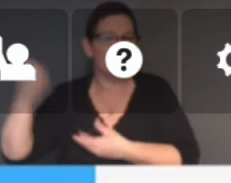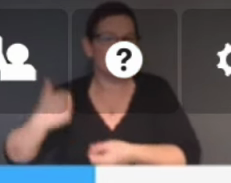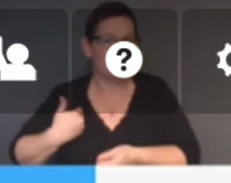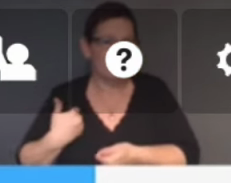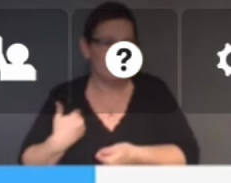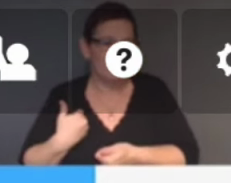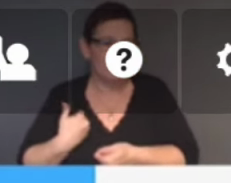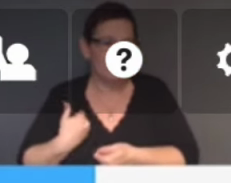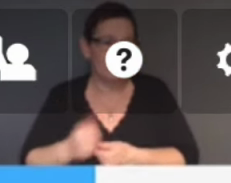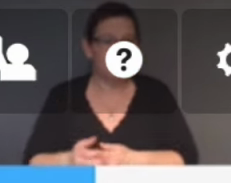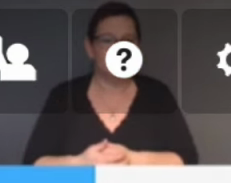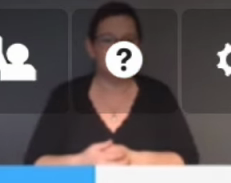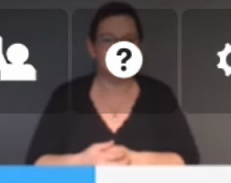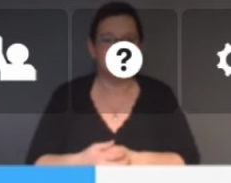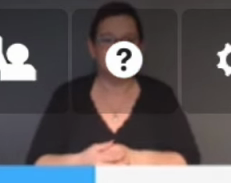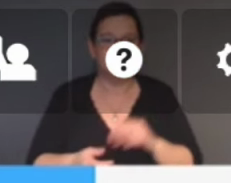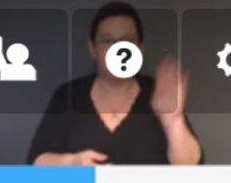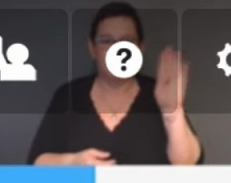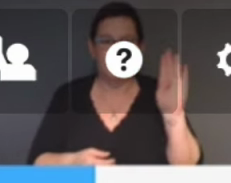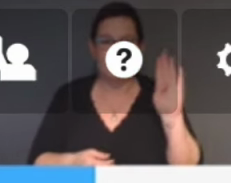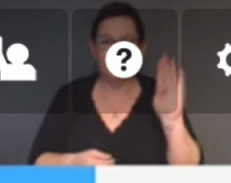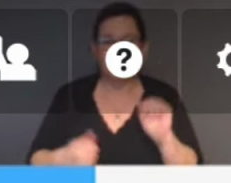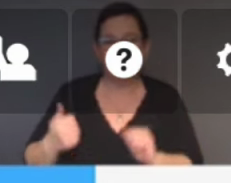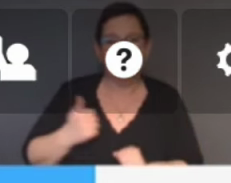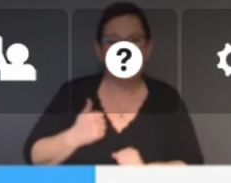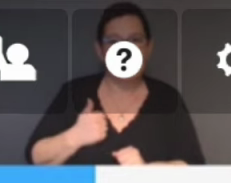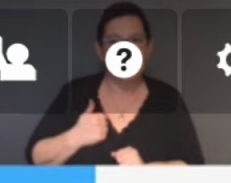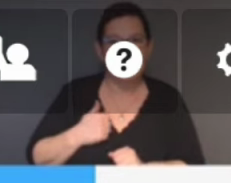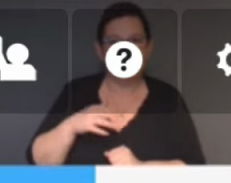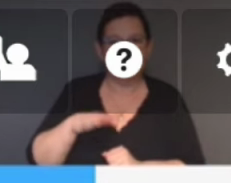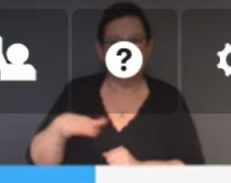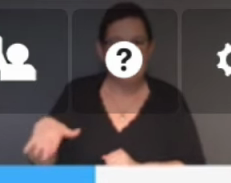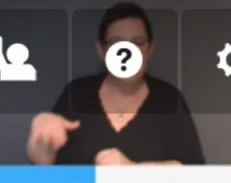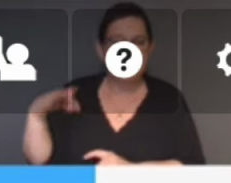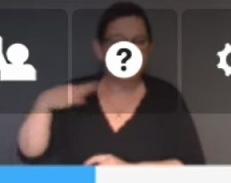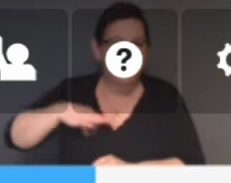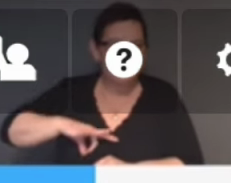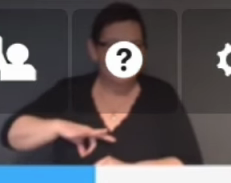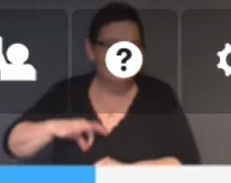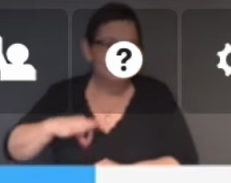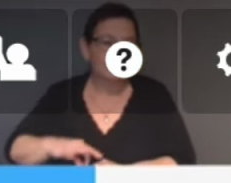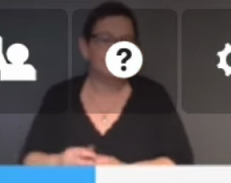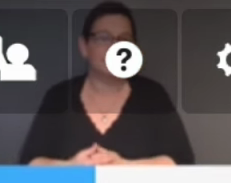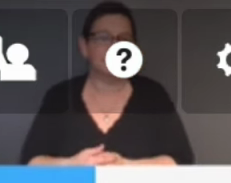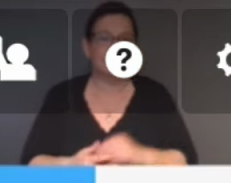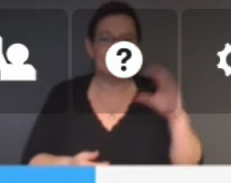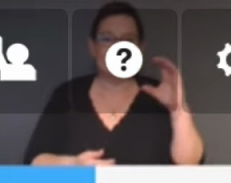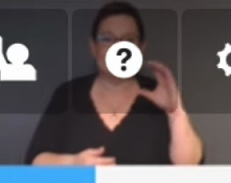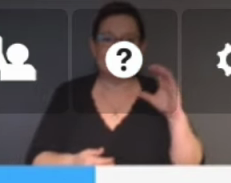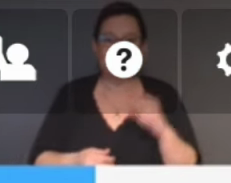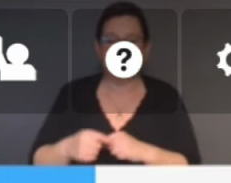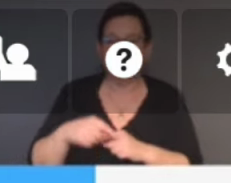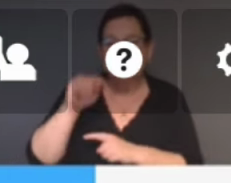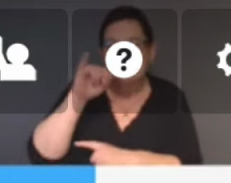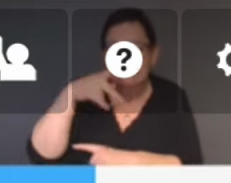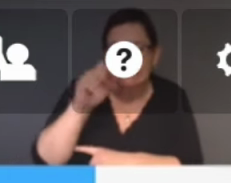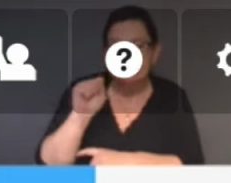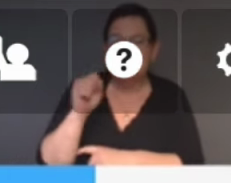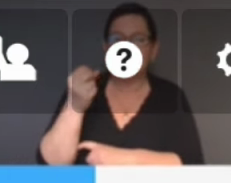Benefit. C, tips and gratuities. D, scholarships,